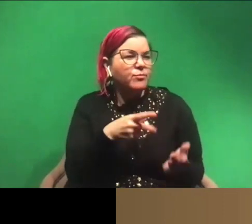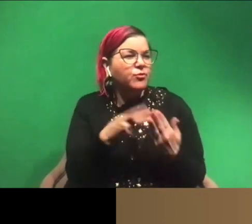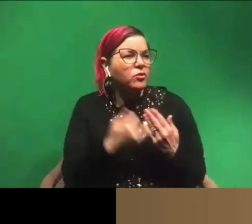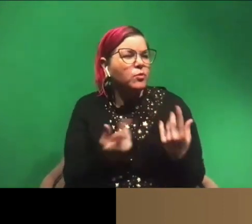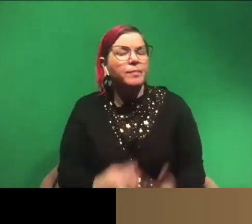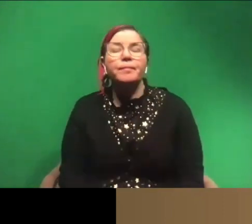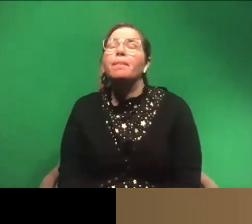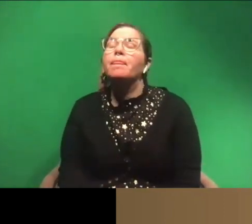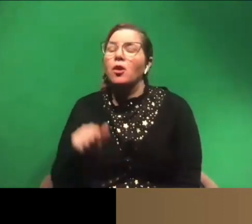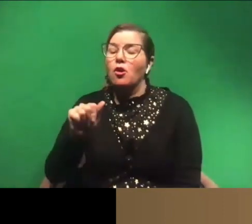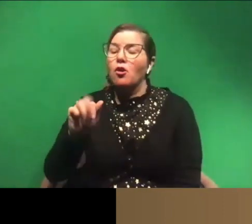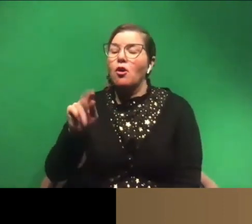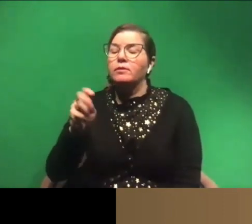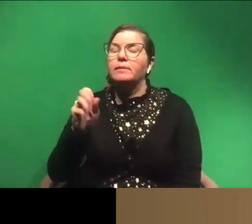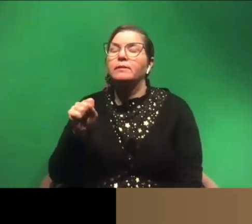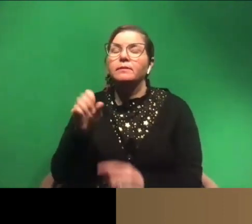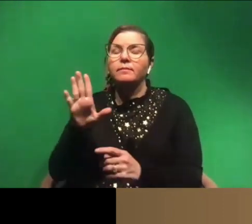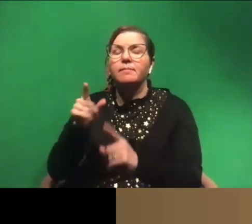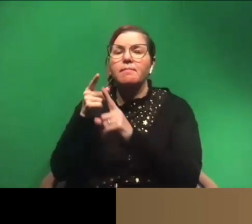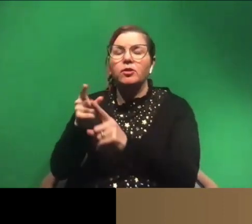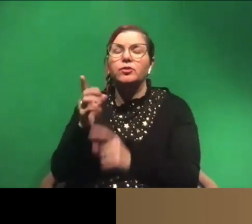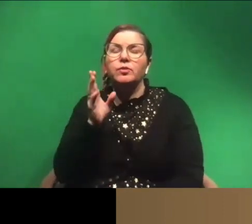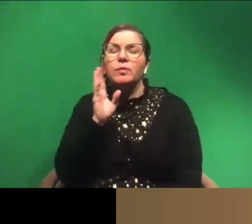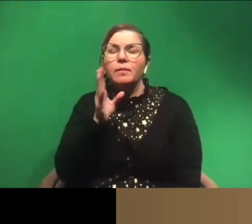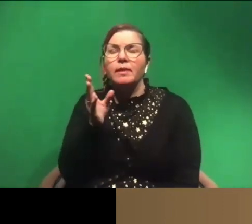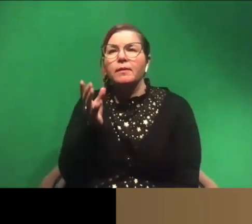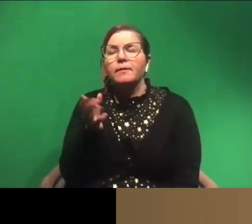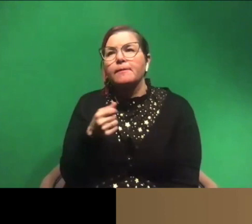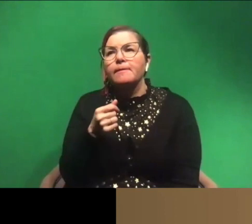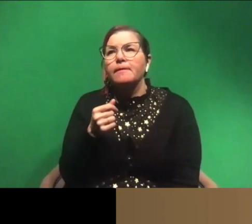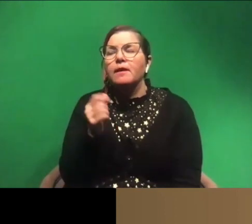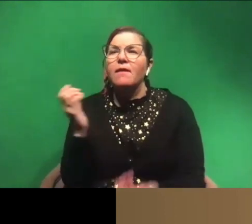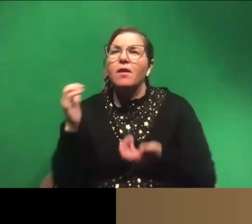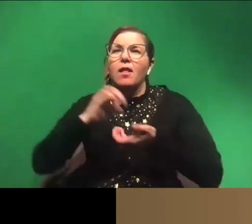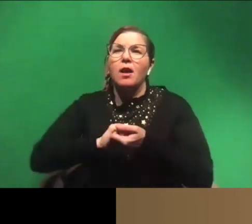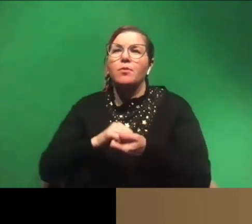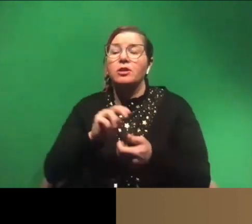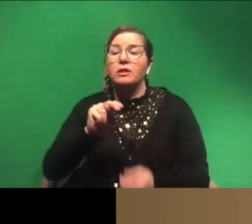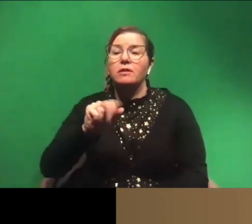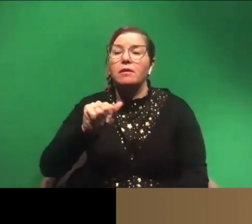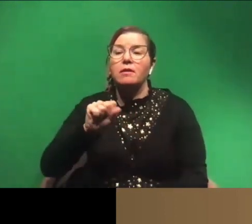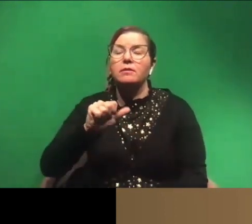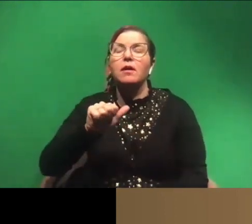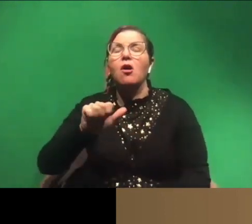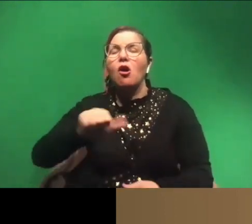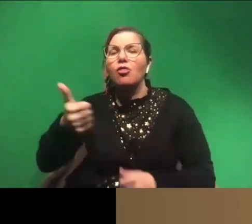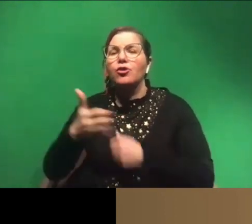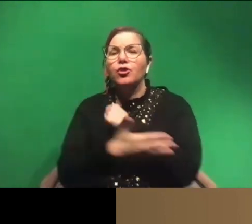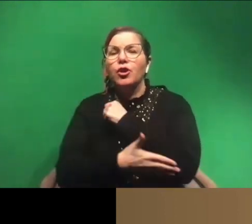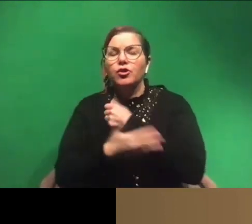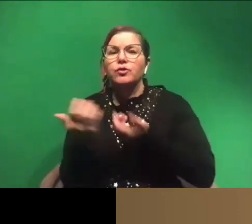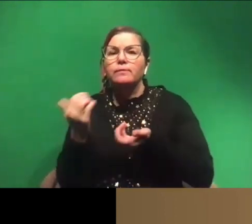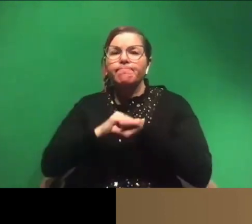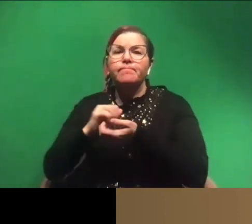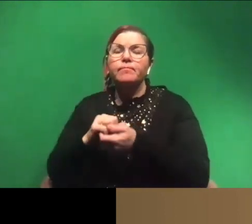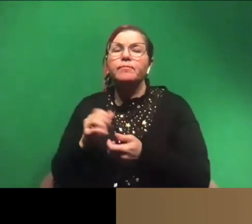So the Artemis mission is going to be a collaboration between NASA and many other countries where we bring